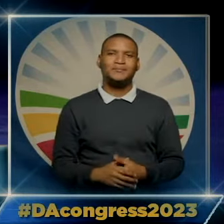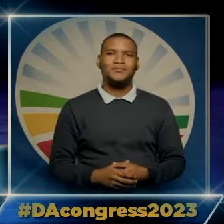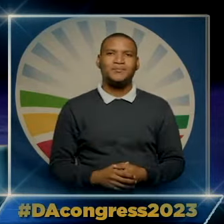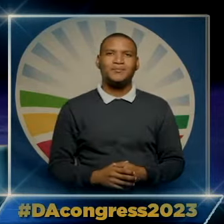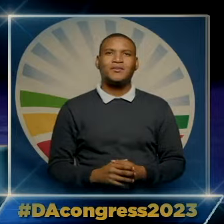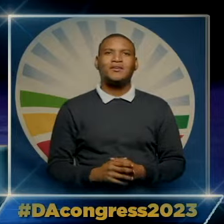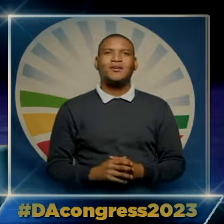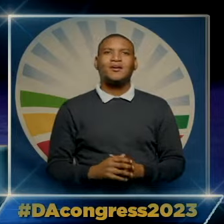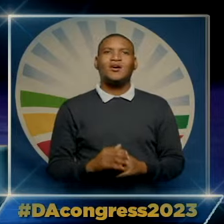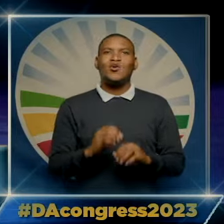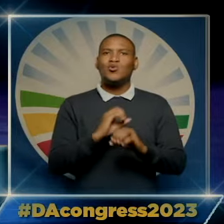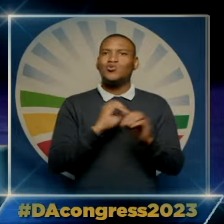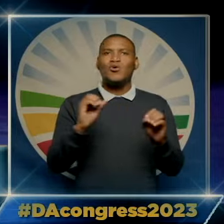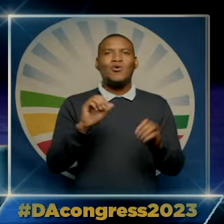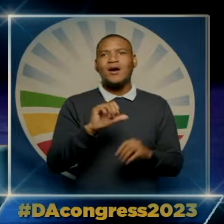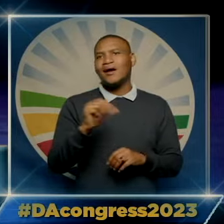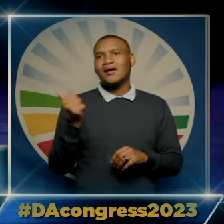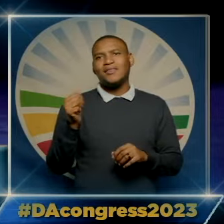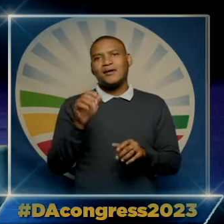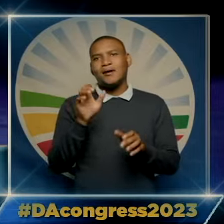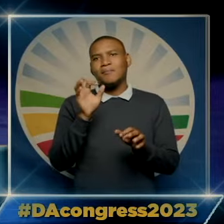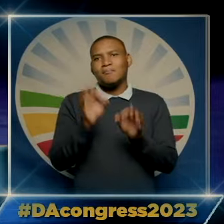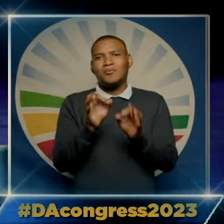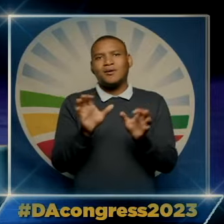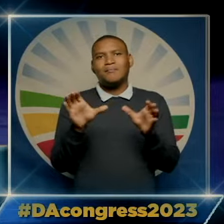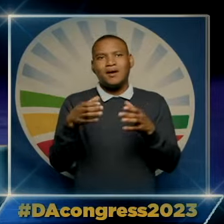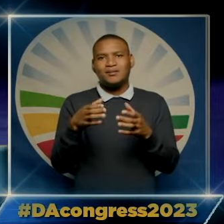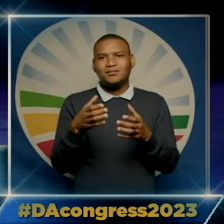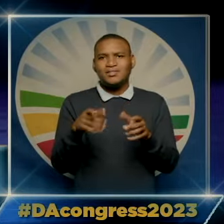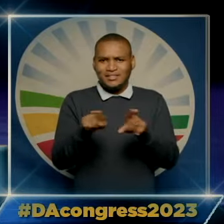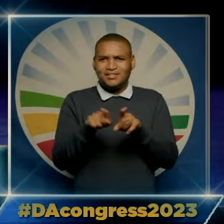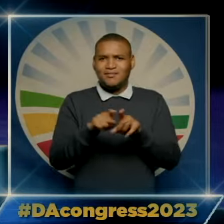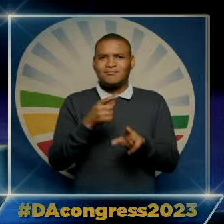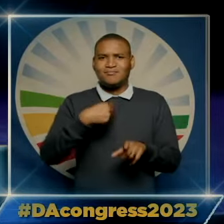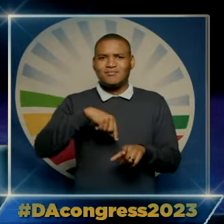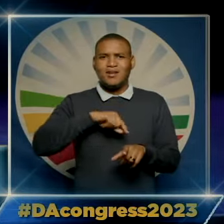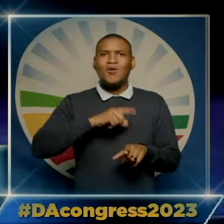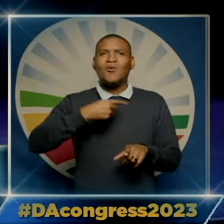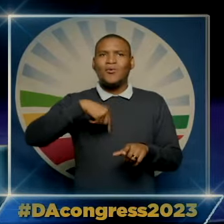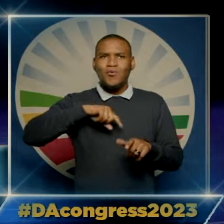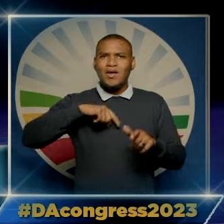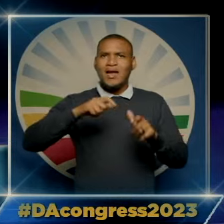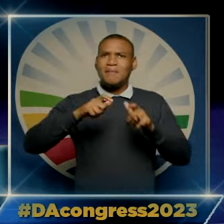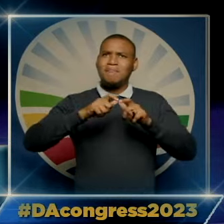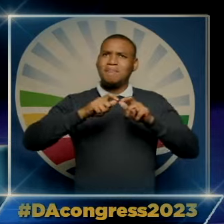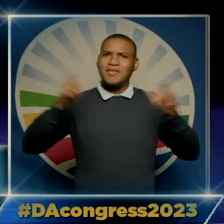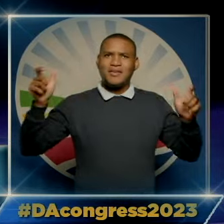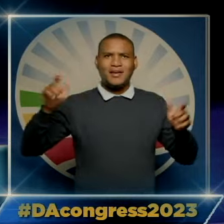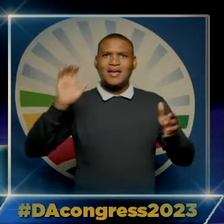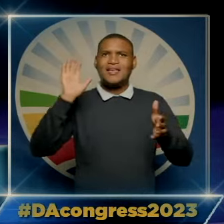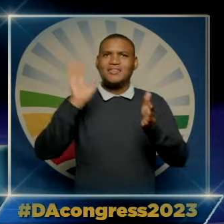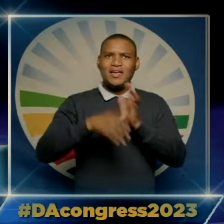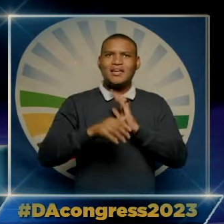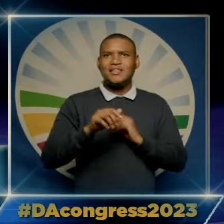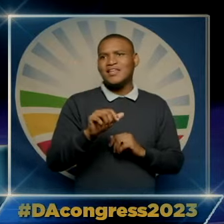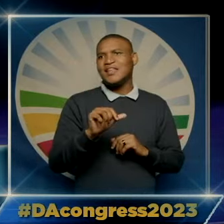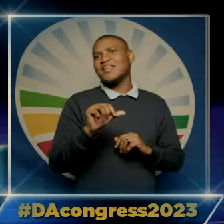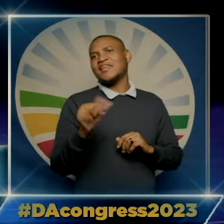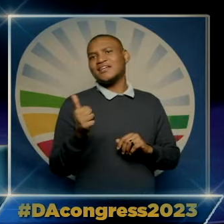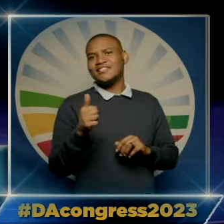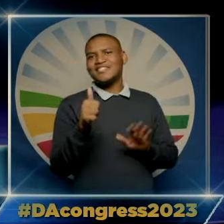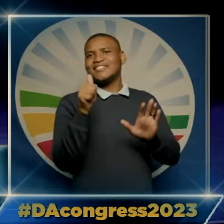No other party comes close. We are bigger than the next 6